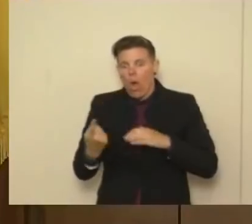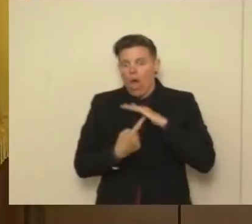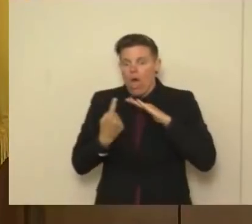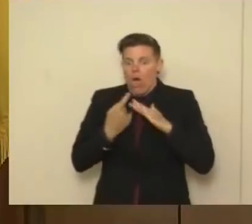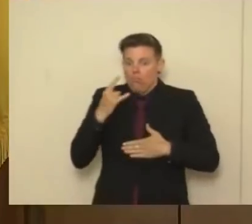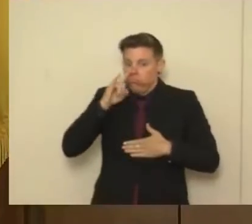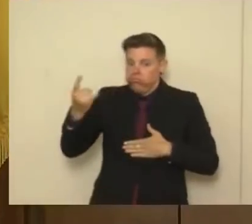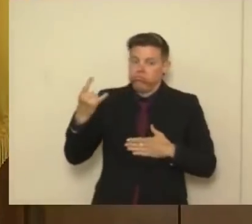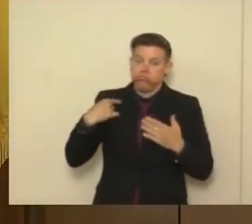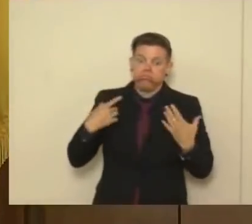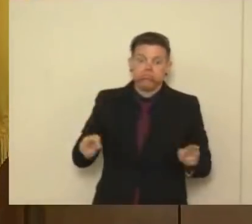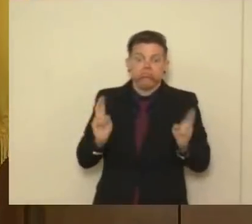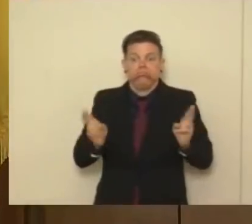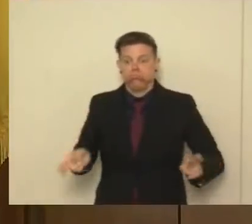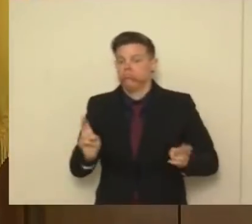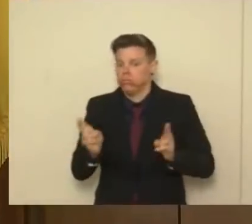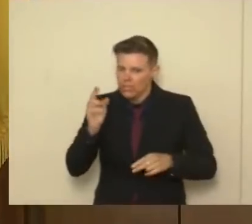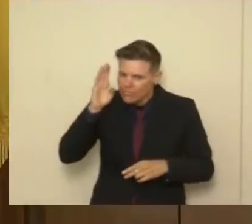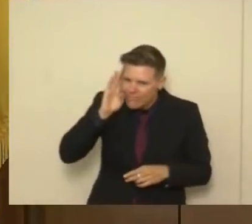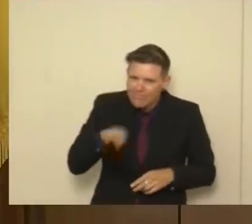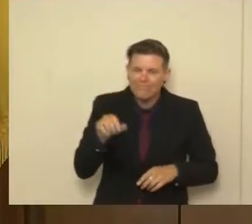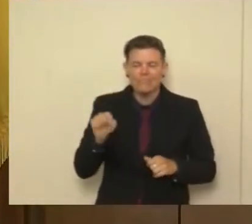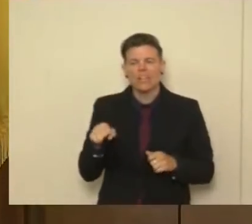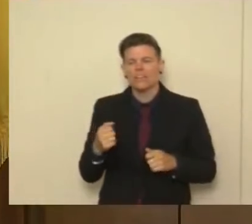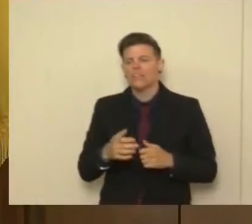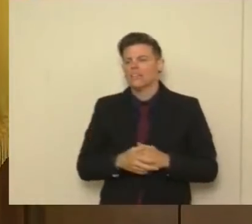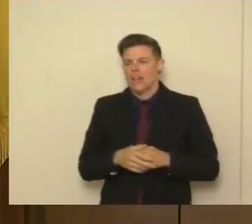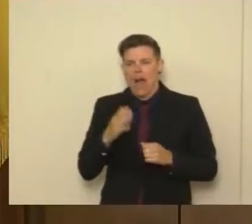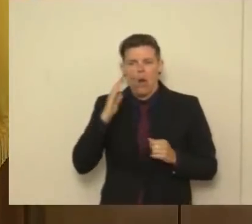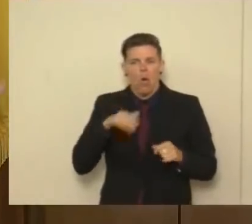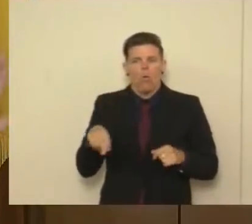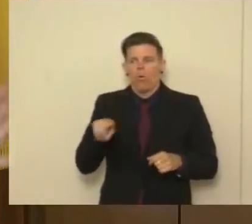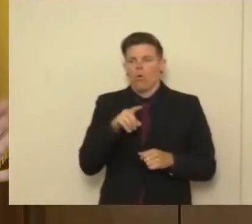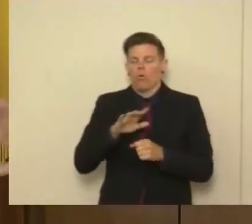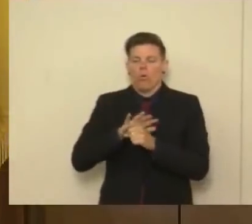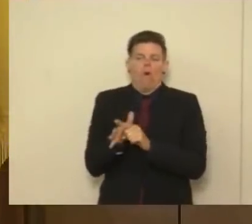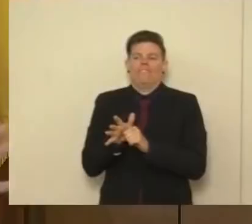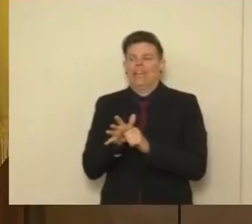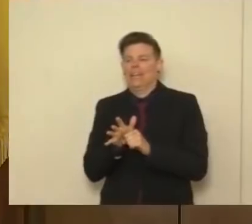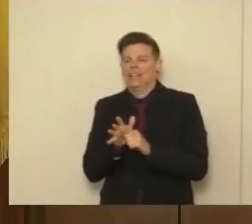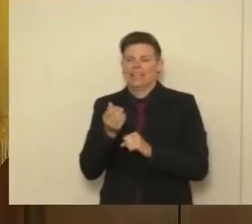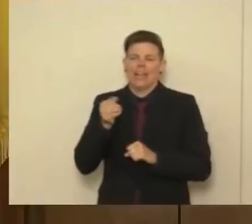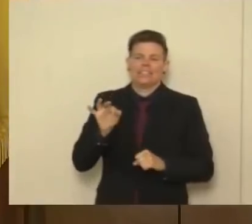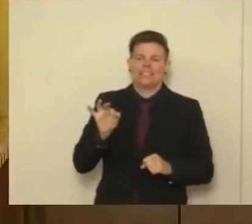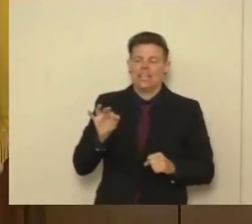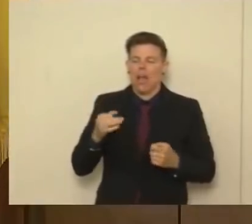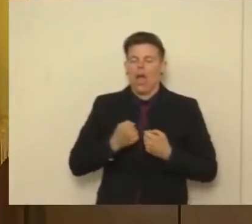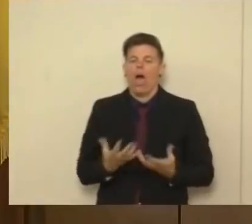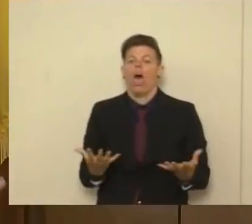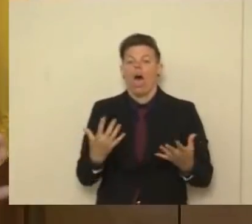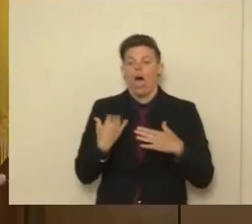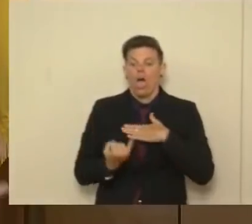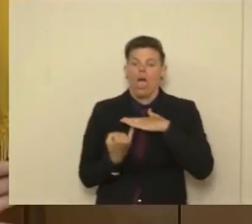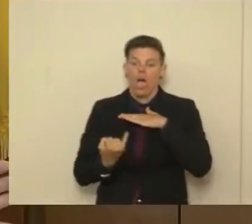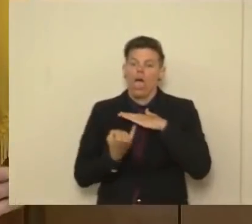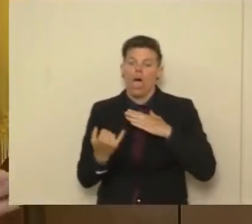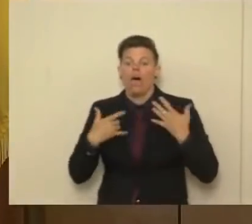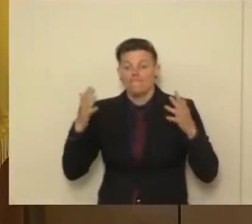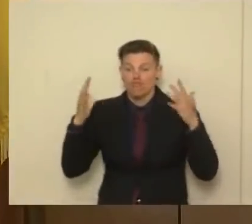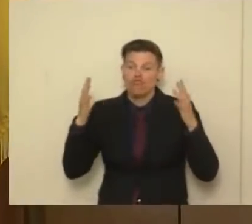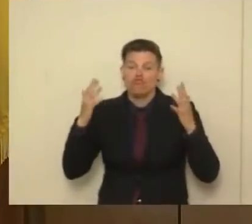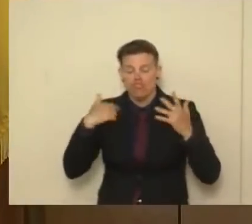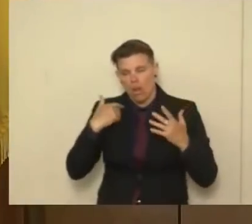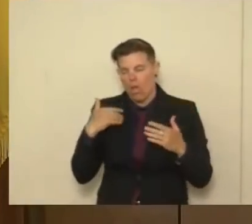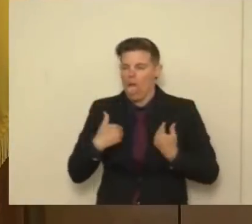world, I have no doubt, has COVID-19 fatigue. I will tell you unequivocally that these two incredible